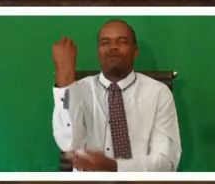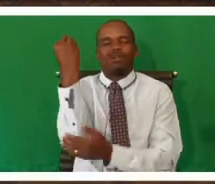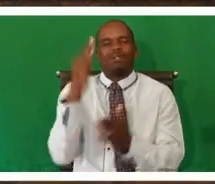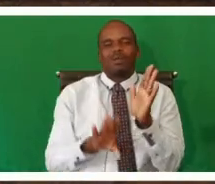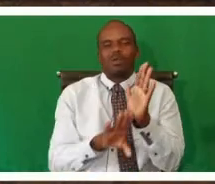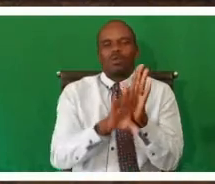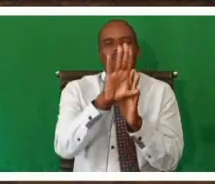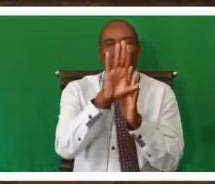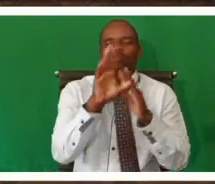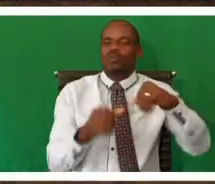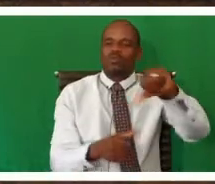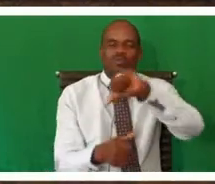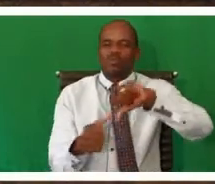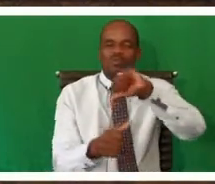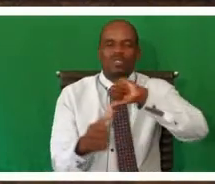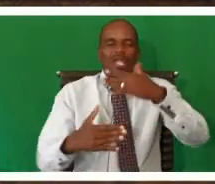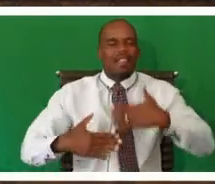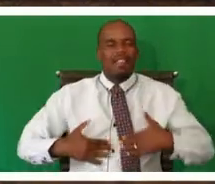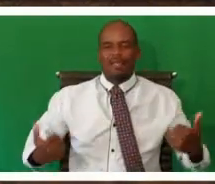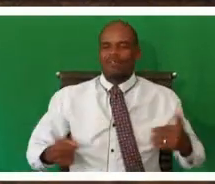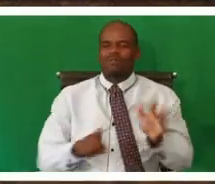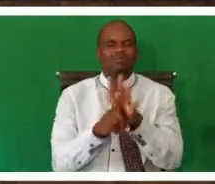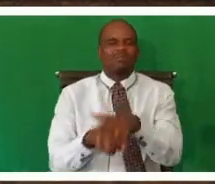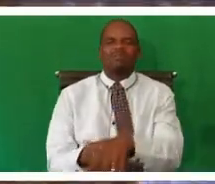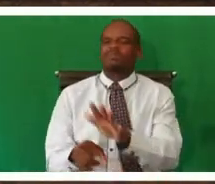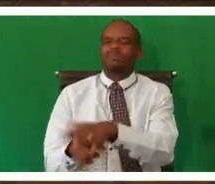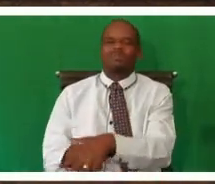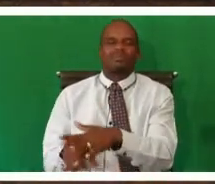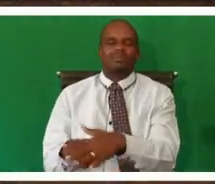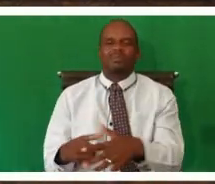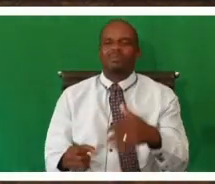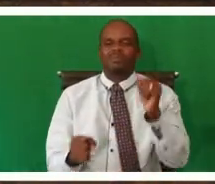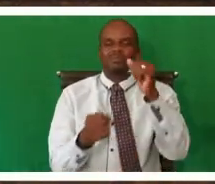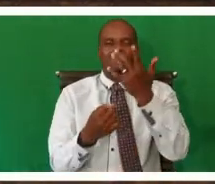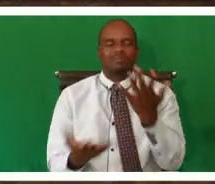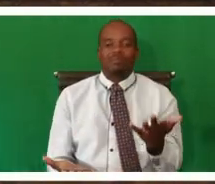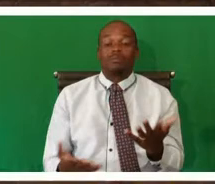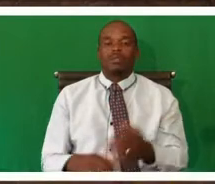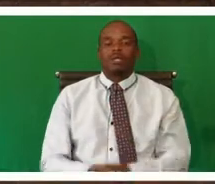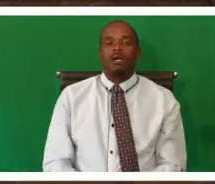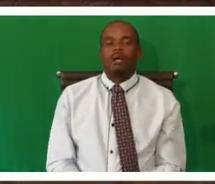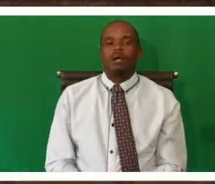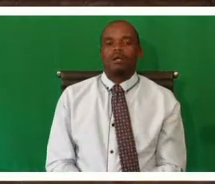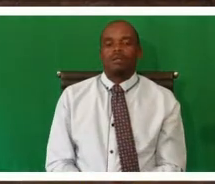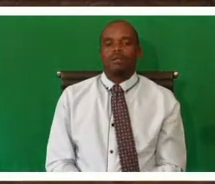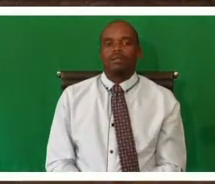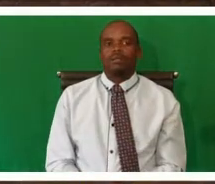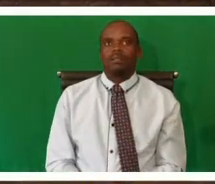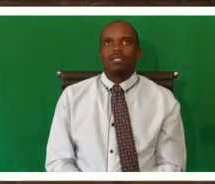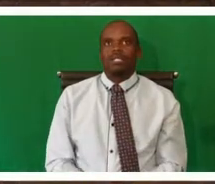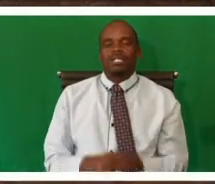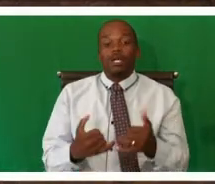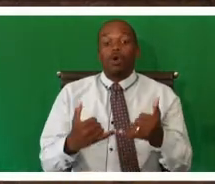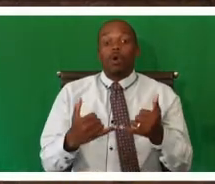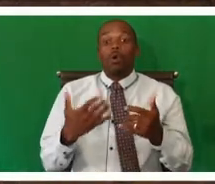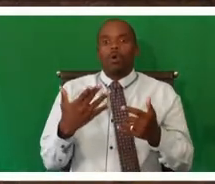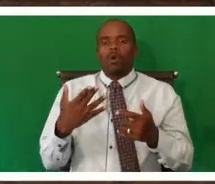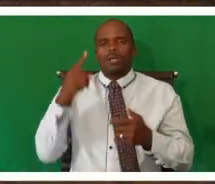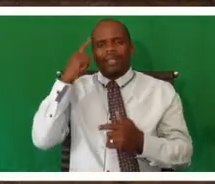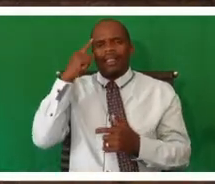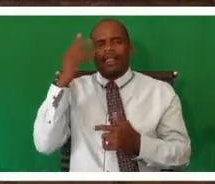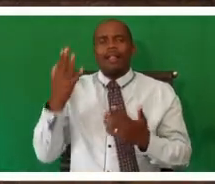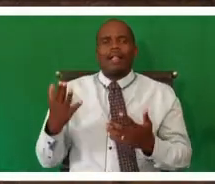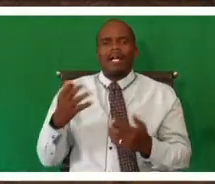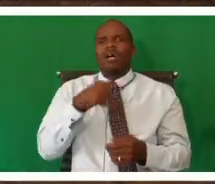been disrupted and livelihoods are at risk. Just when we thought we were seeing